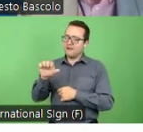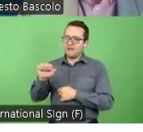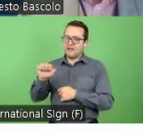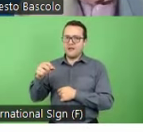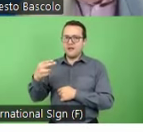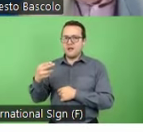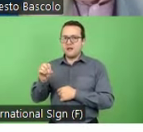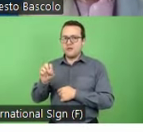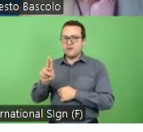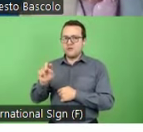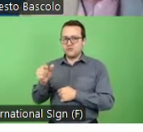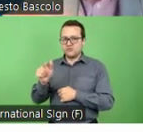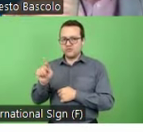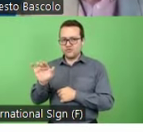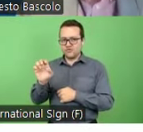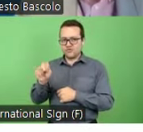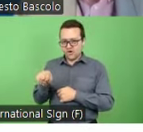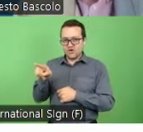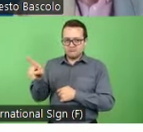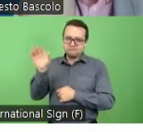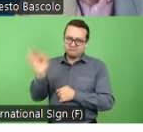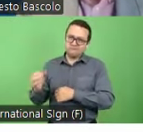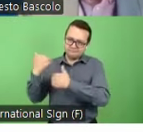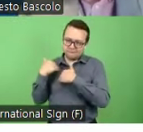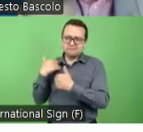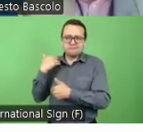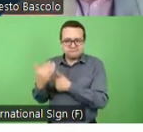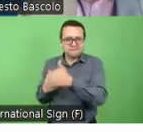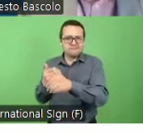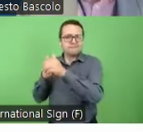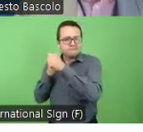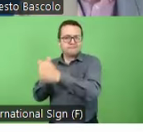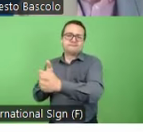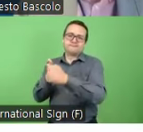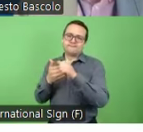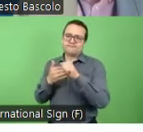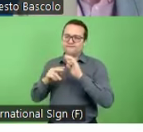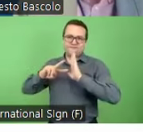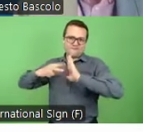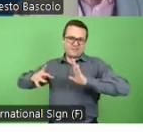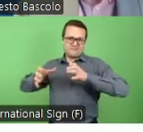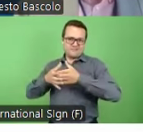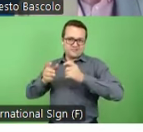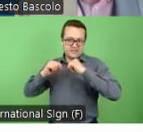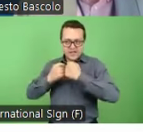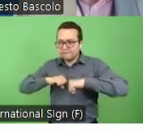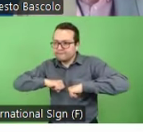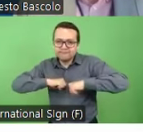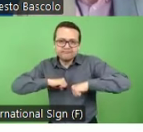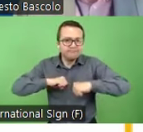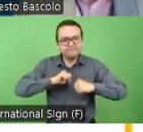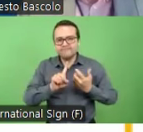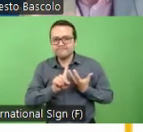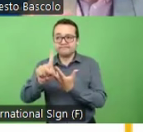equipo had técnico by de leading the este reporte technical y de varios team reportes from this que hemos report and tenido y different que reports that vamos we've a had seguir and de that we